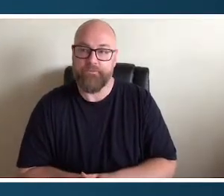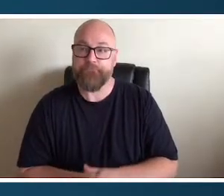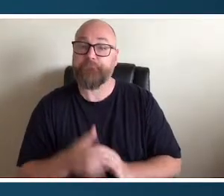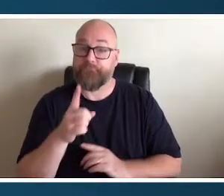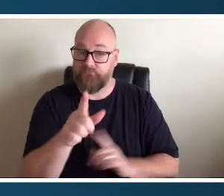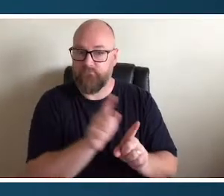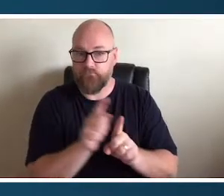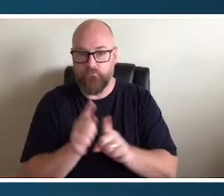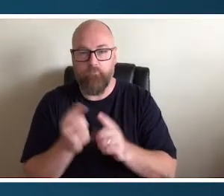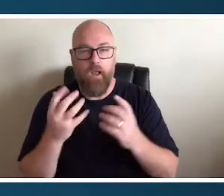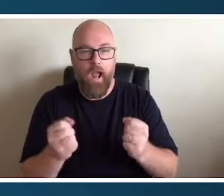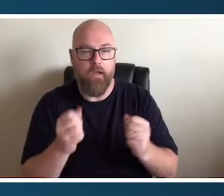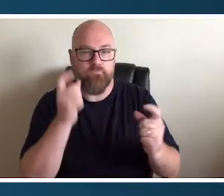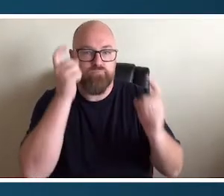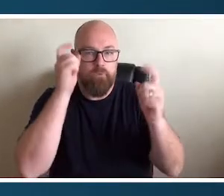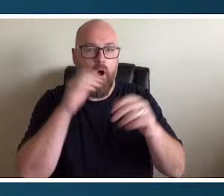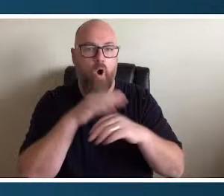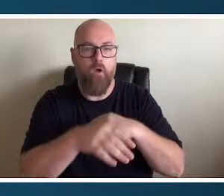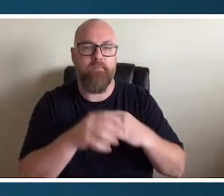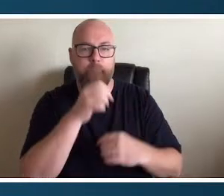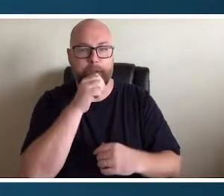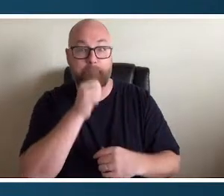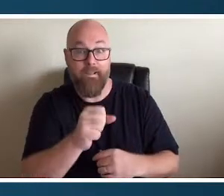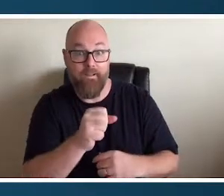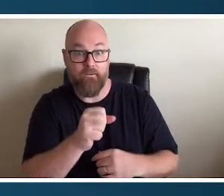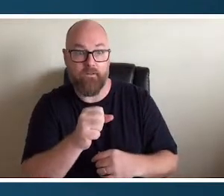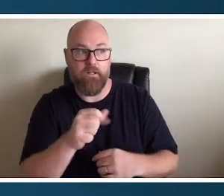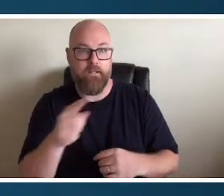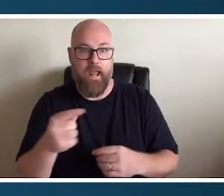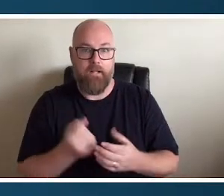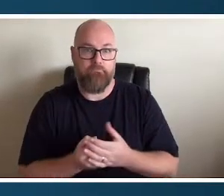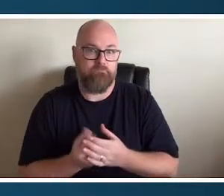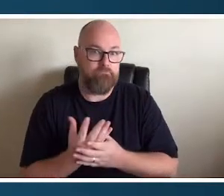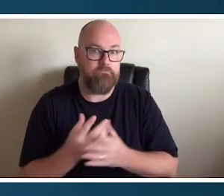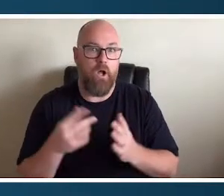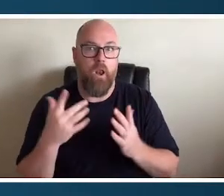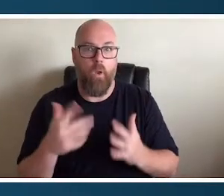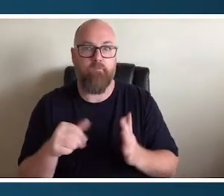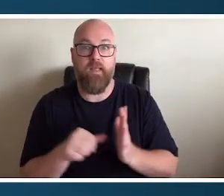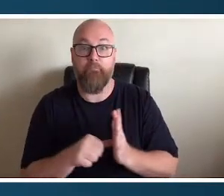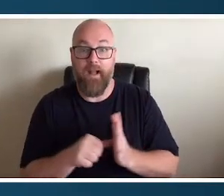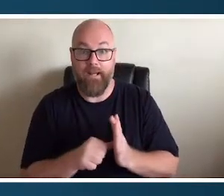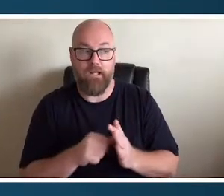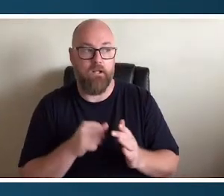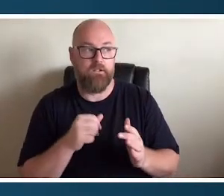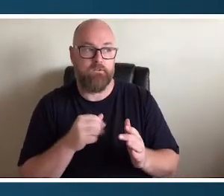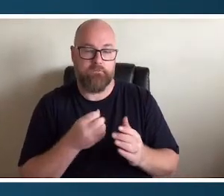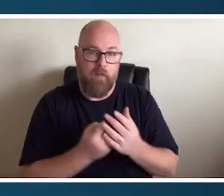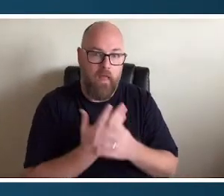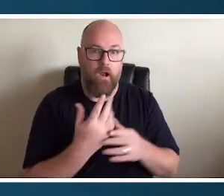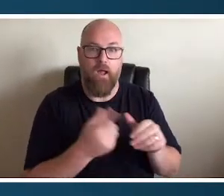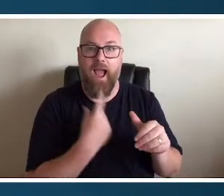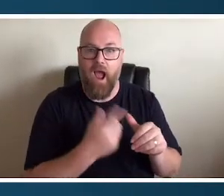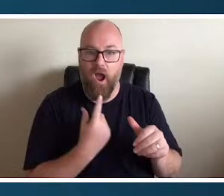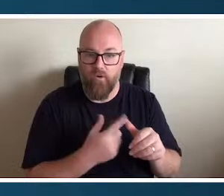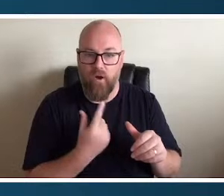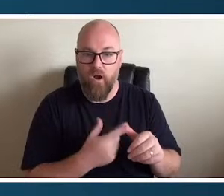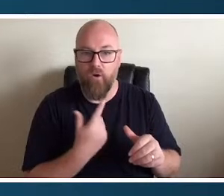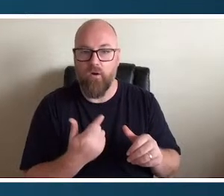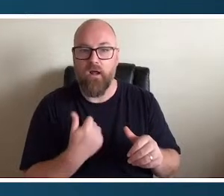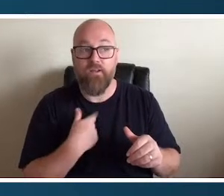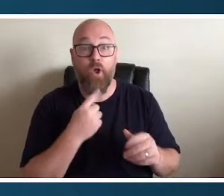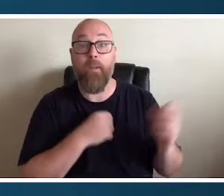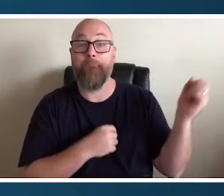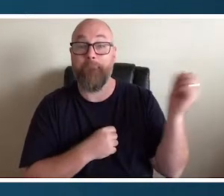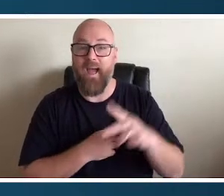about some males worker who spend a lot of their earning overseas on alcohol and end up with a little saving when they return